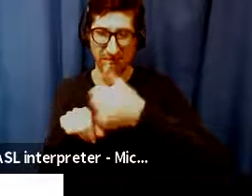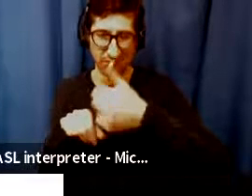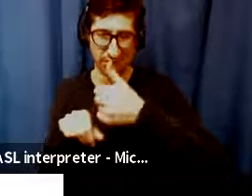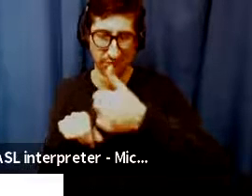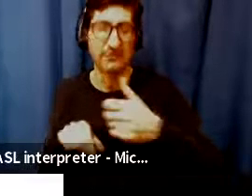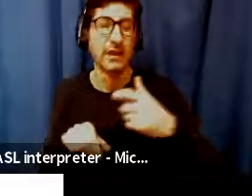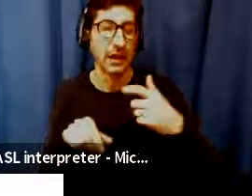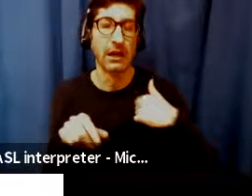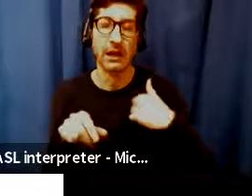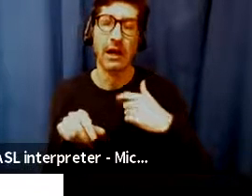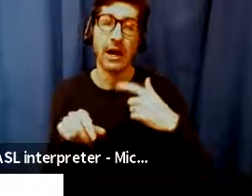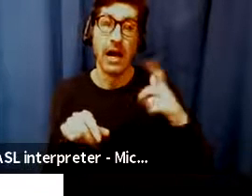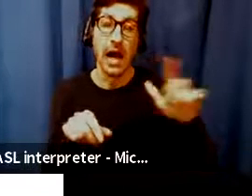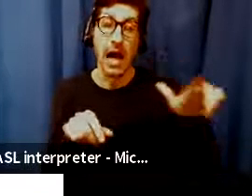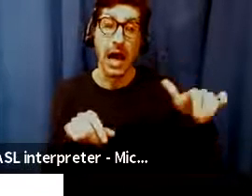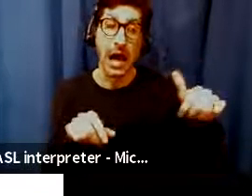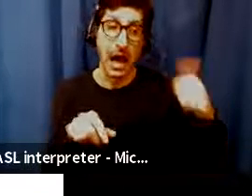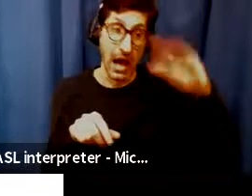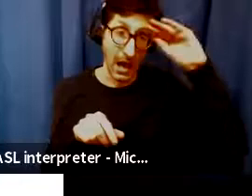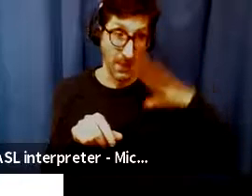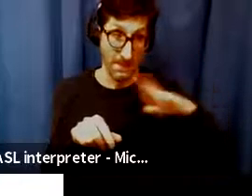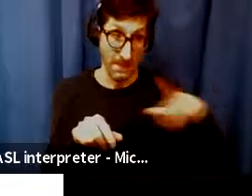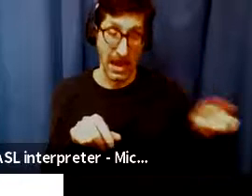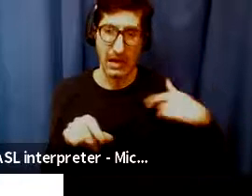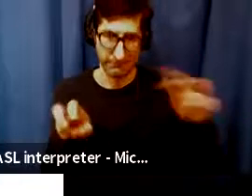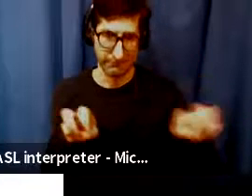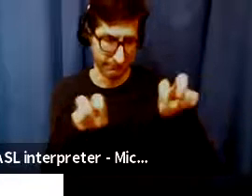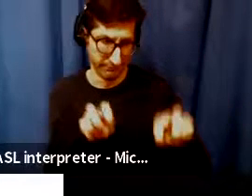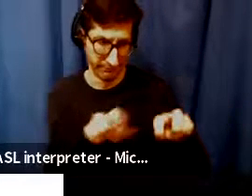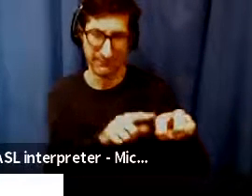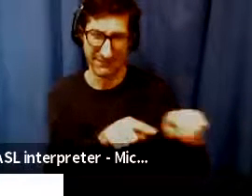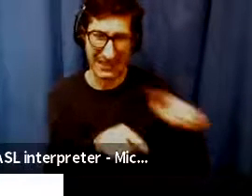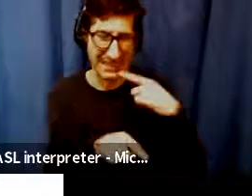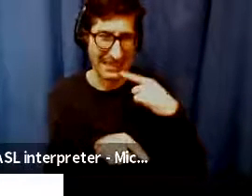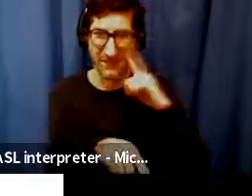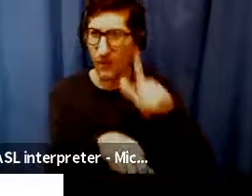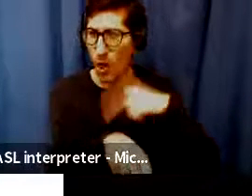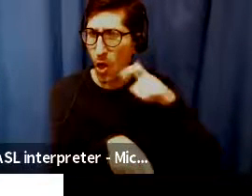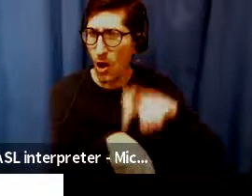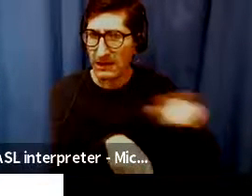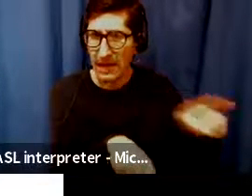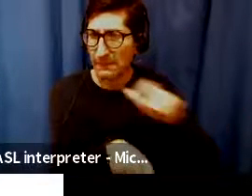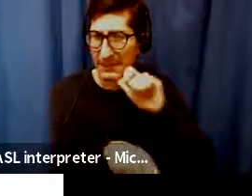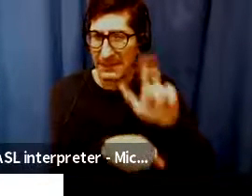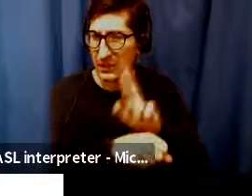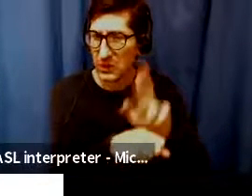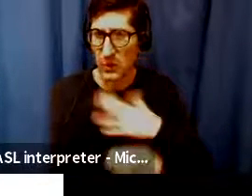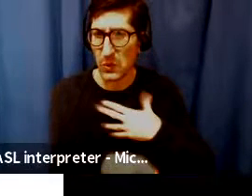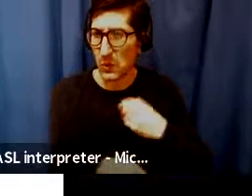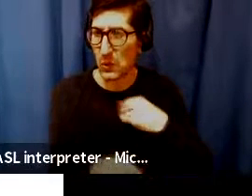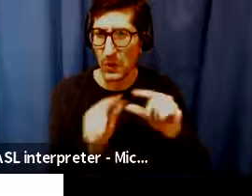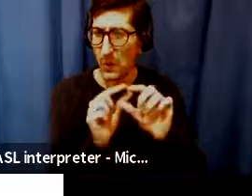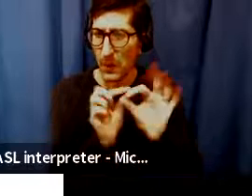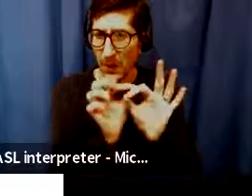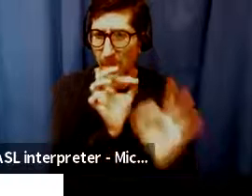for a long time I did not use a white cane, and so it may be someone's choice